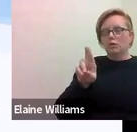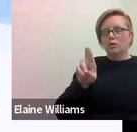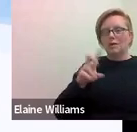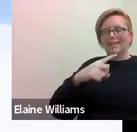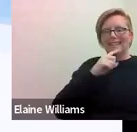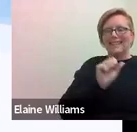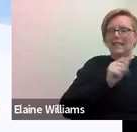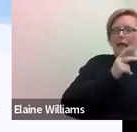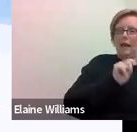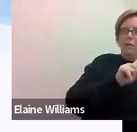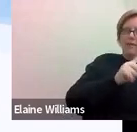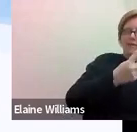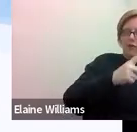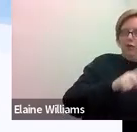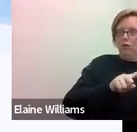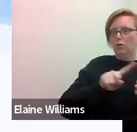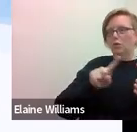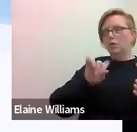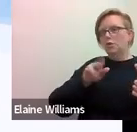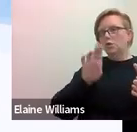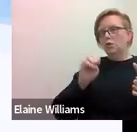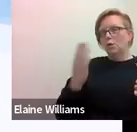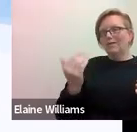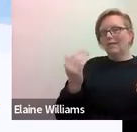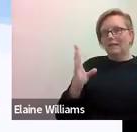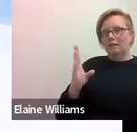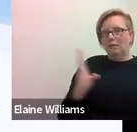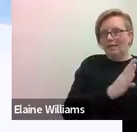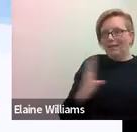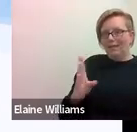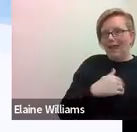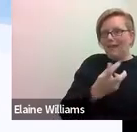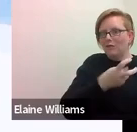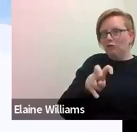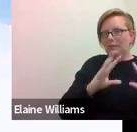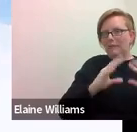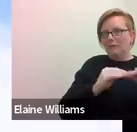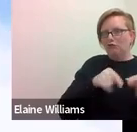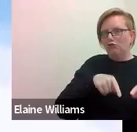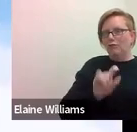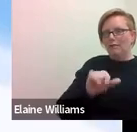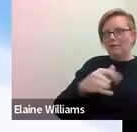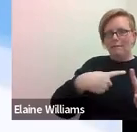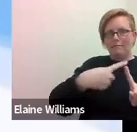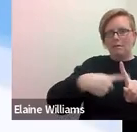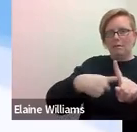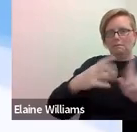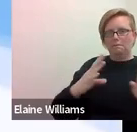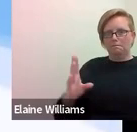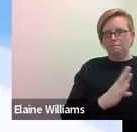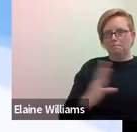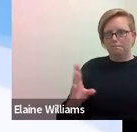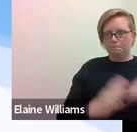April 1st and June 15th. So those meetings can be scheduled anytime during that time period.